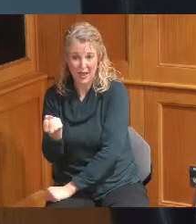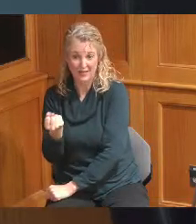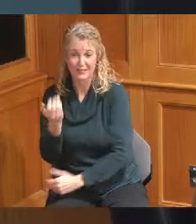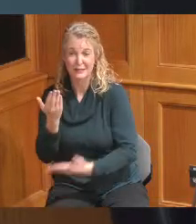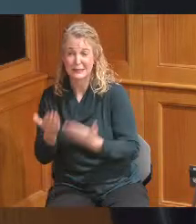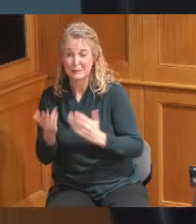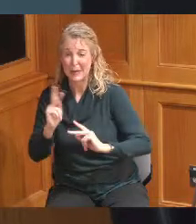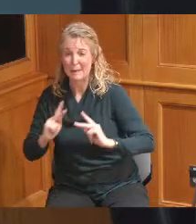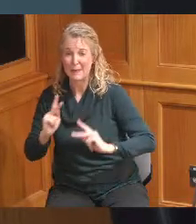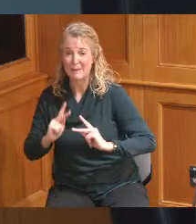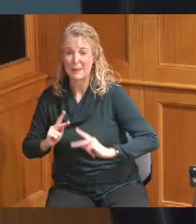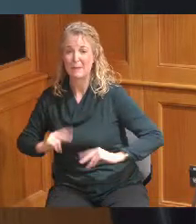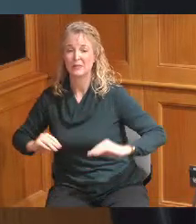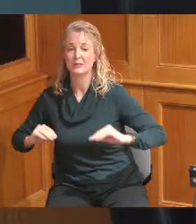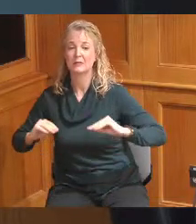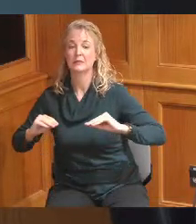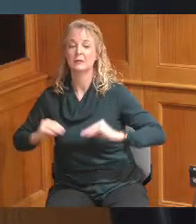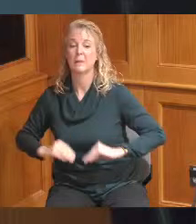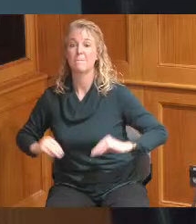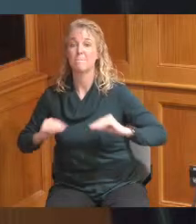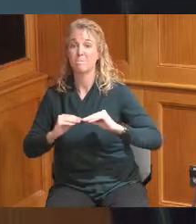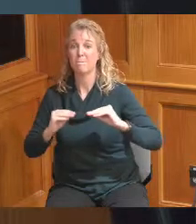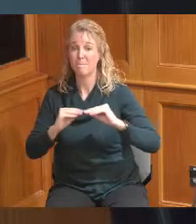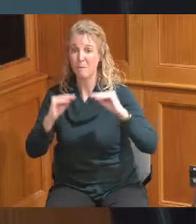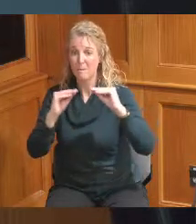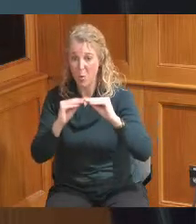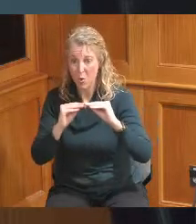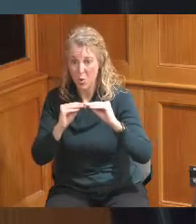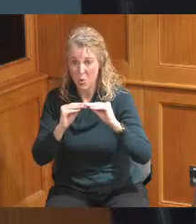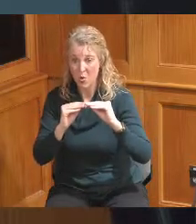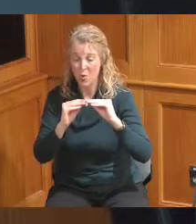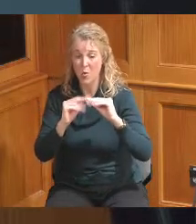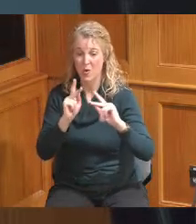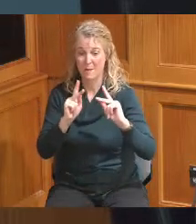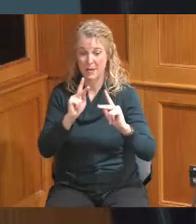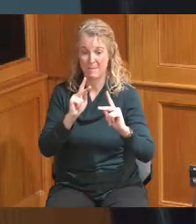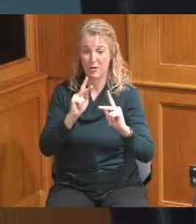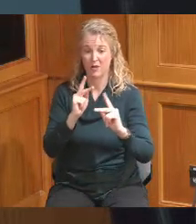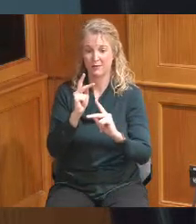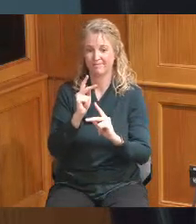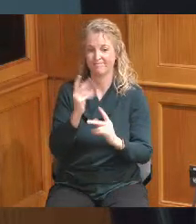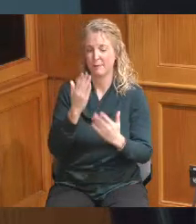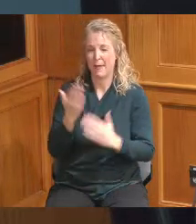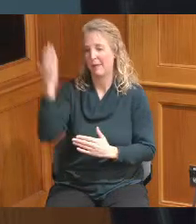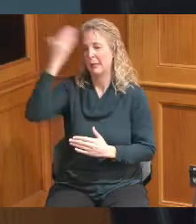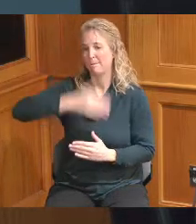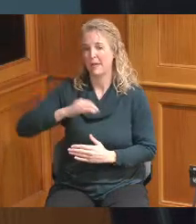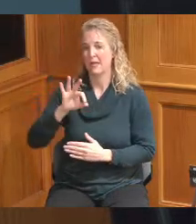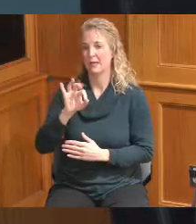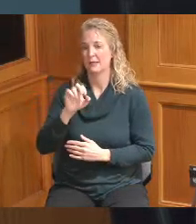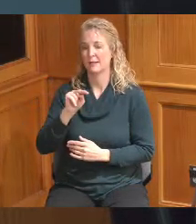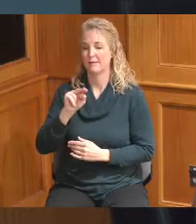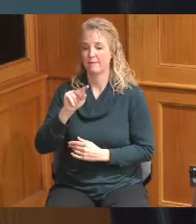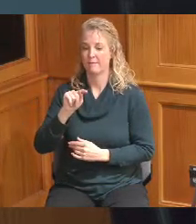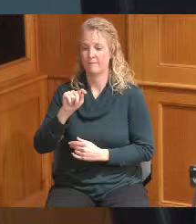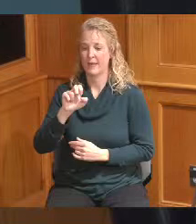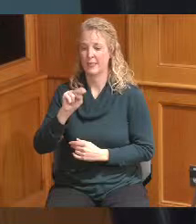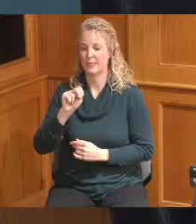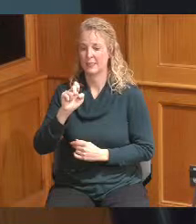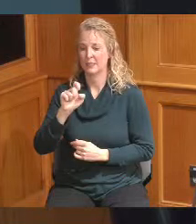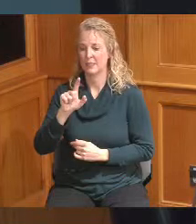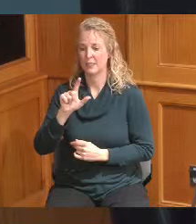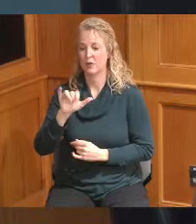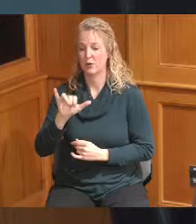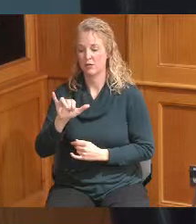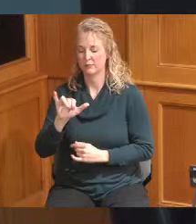be using and not realize that carfentanil or fentanyl is being mixed in a very high amount right now in the drug